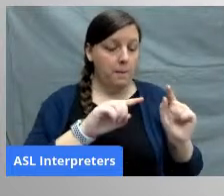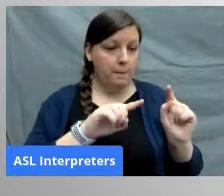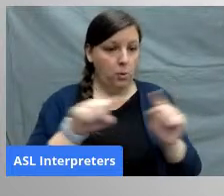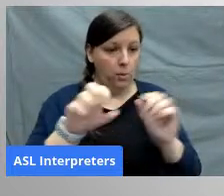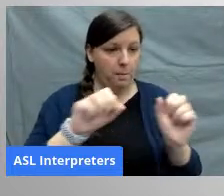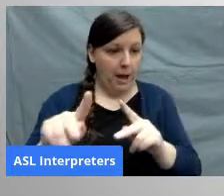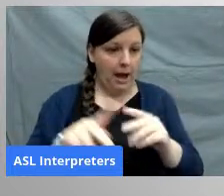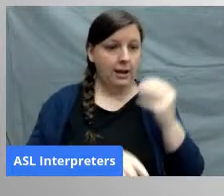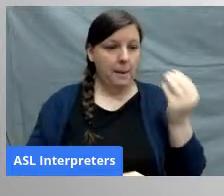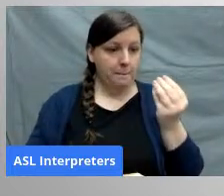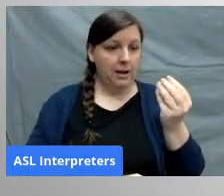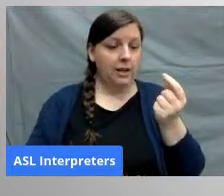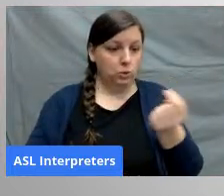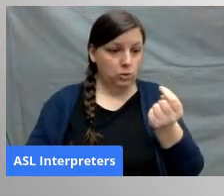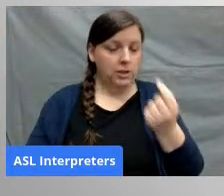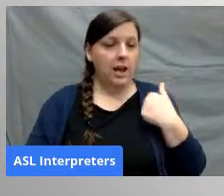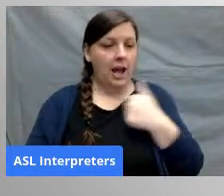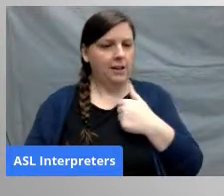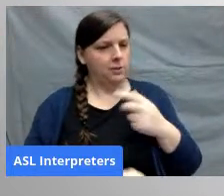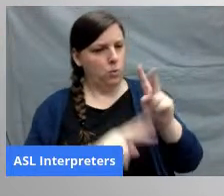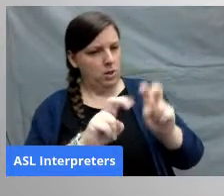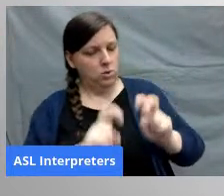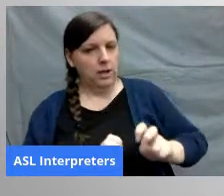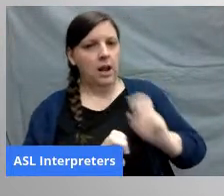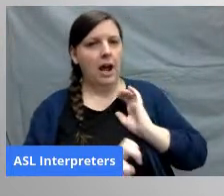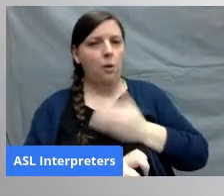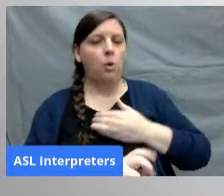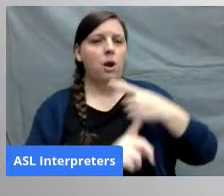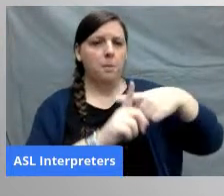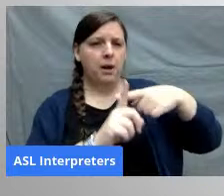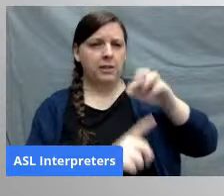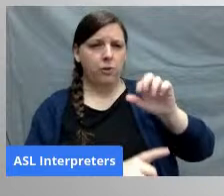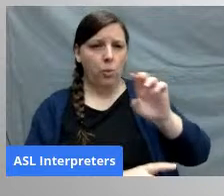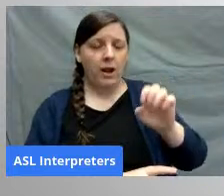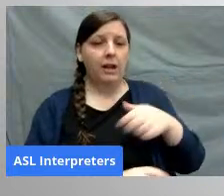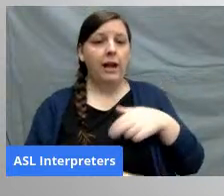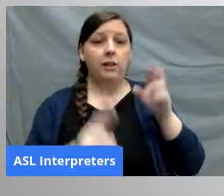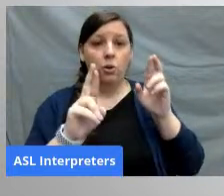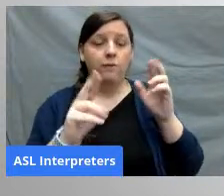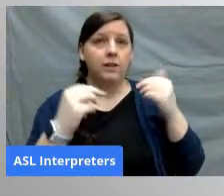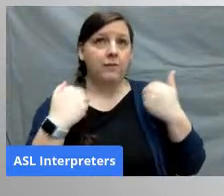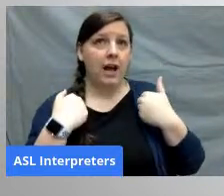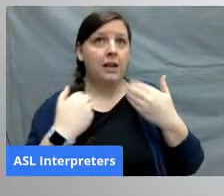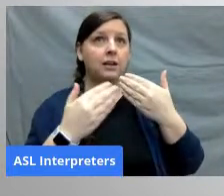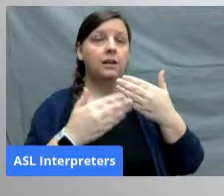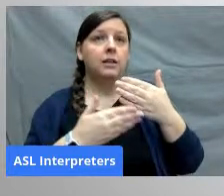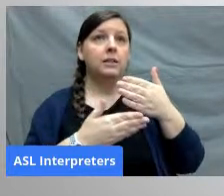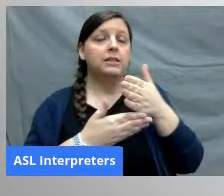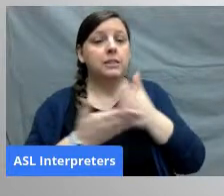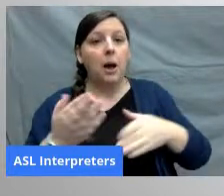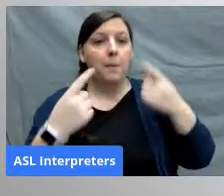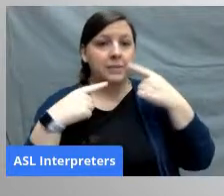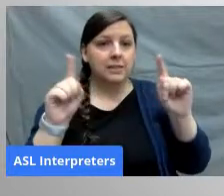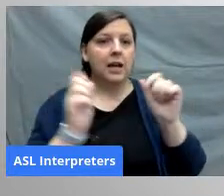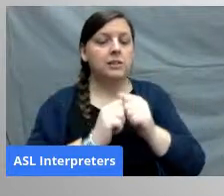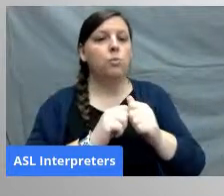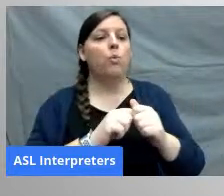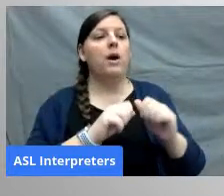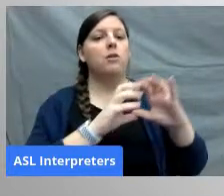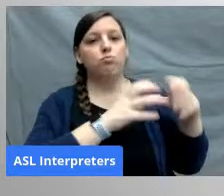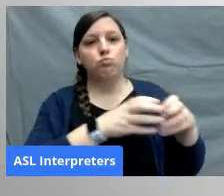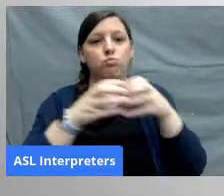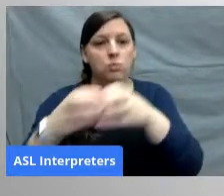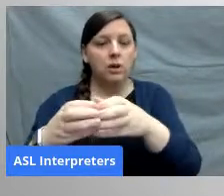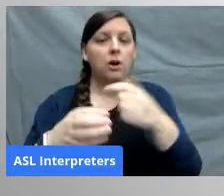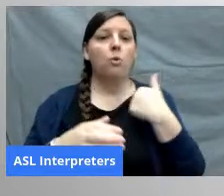at our positivity rate and hopefully have had some success with our return, we are very open to increasing the number of